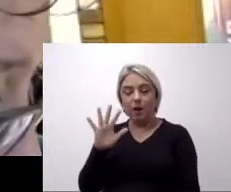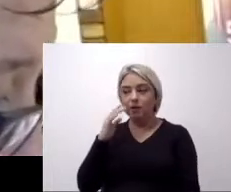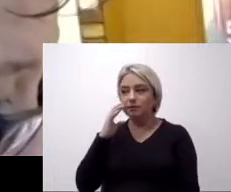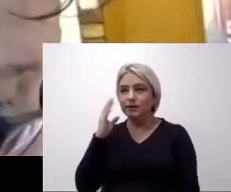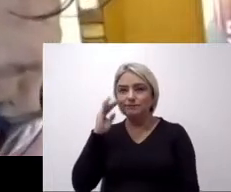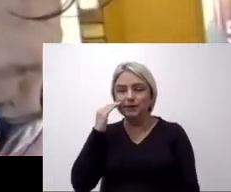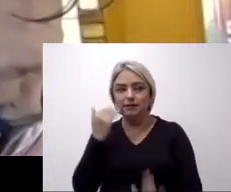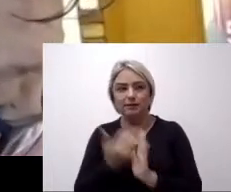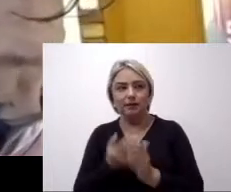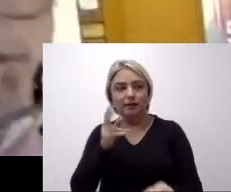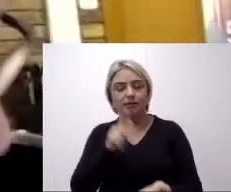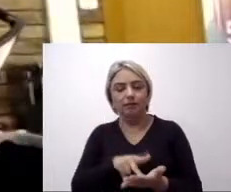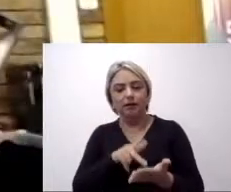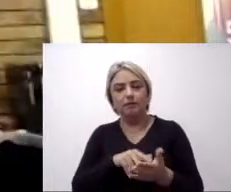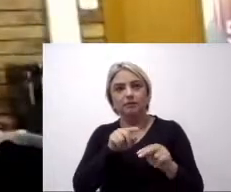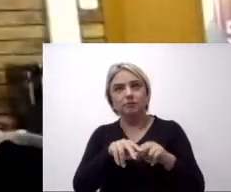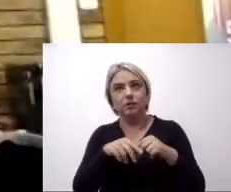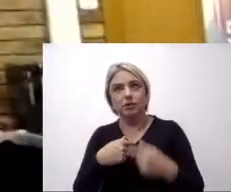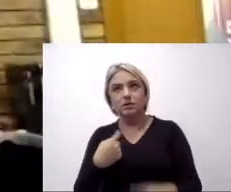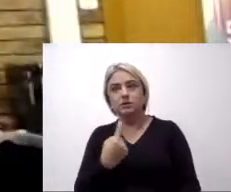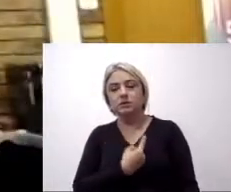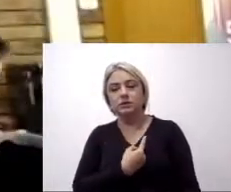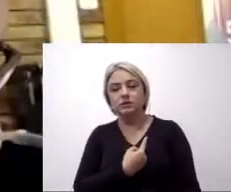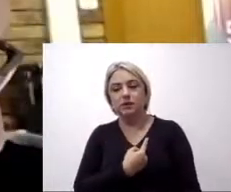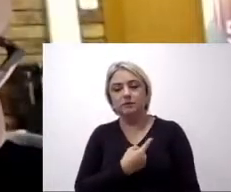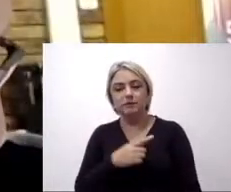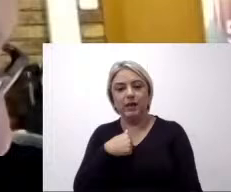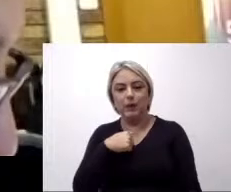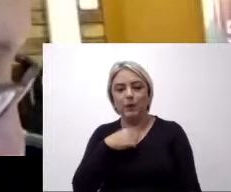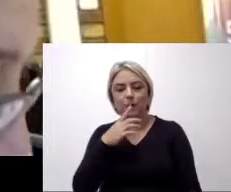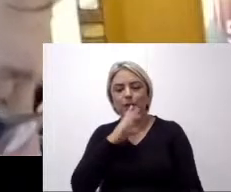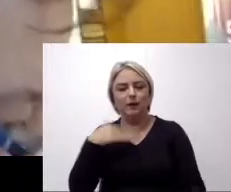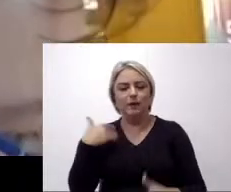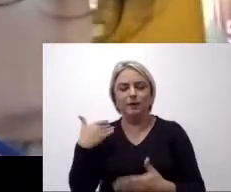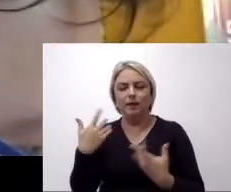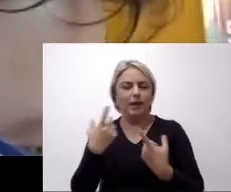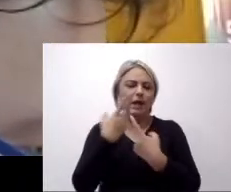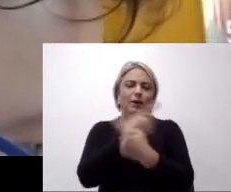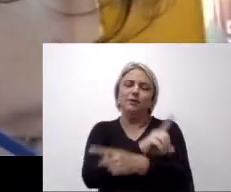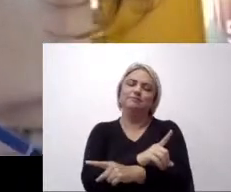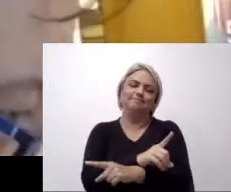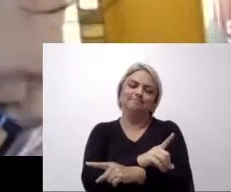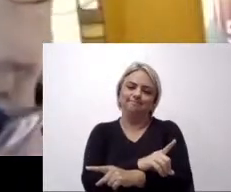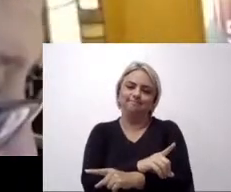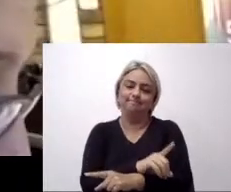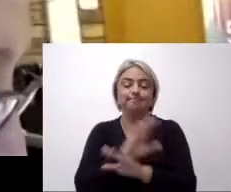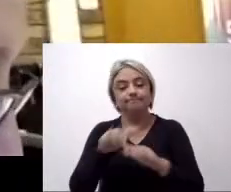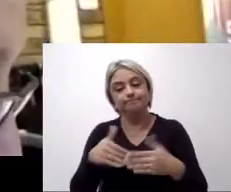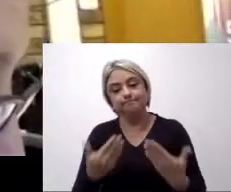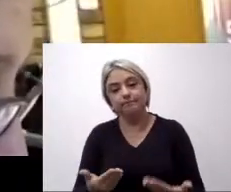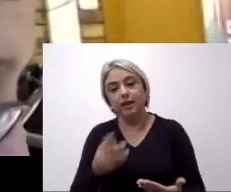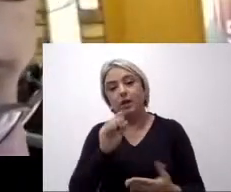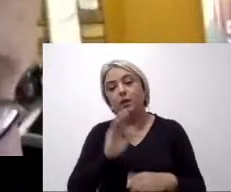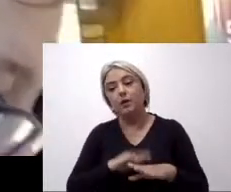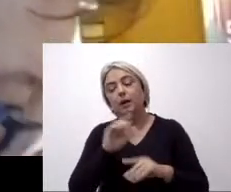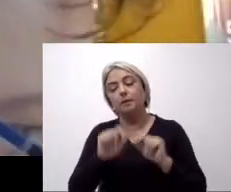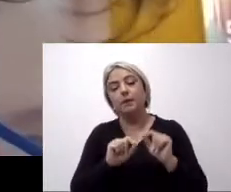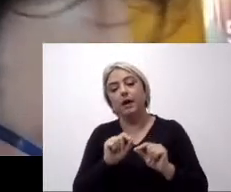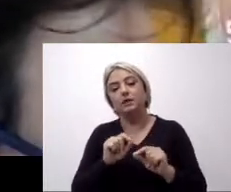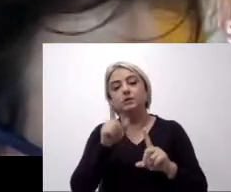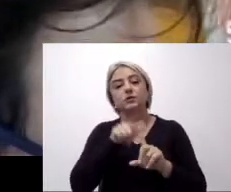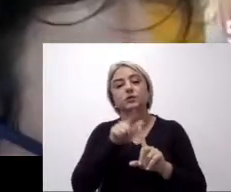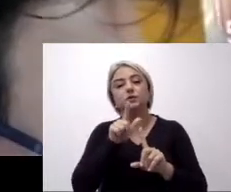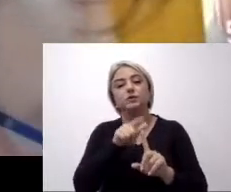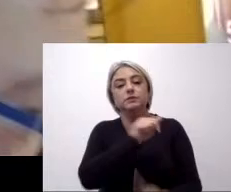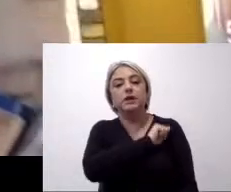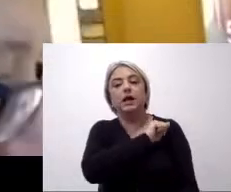really this, but it's a long controversy. So what are the type of students who want to begin? So this is